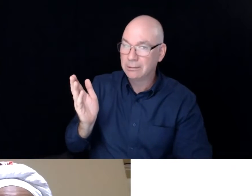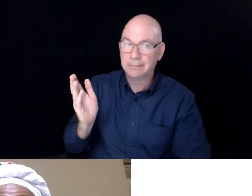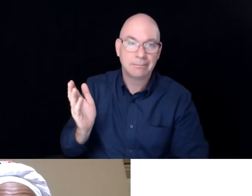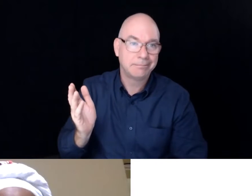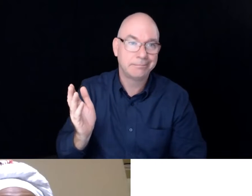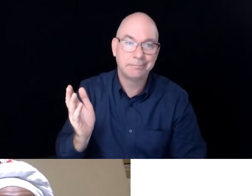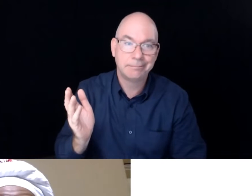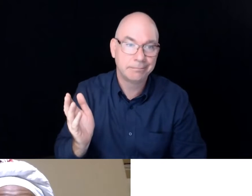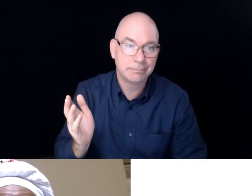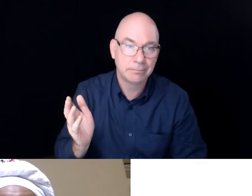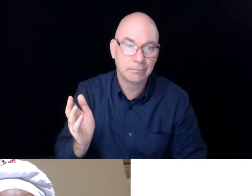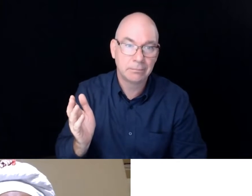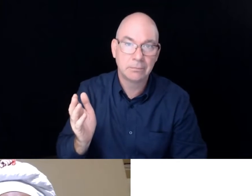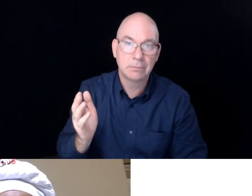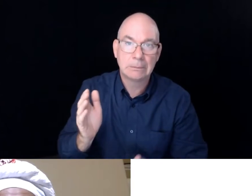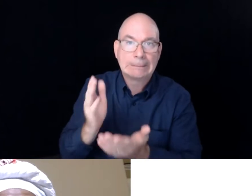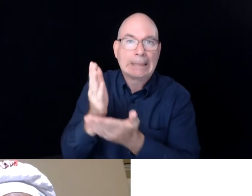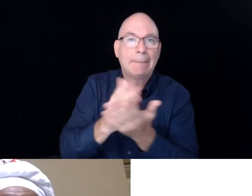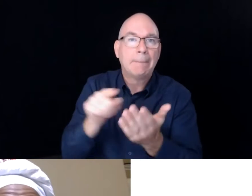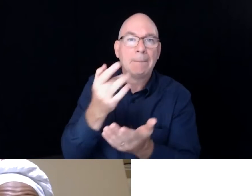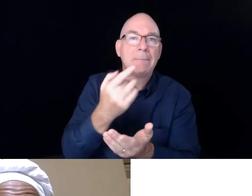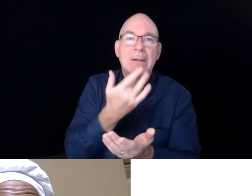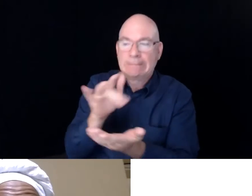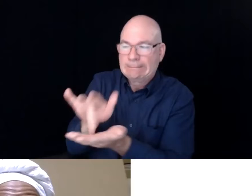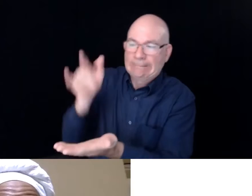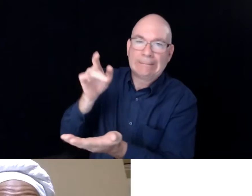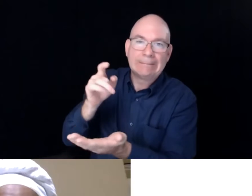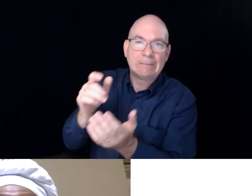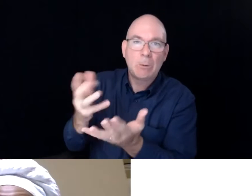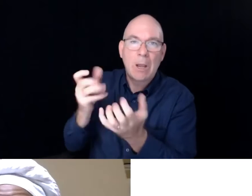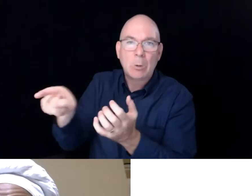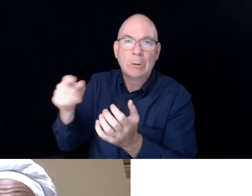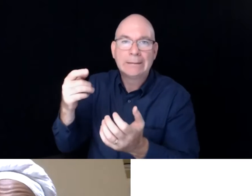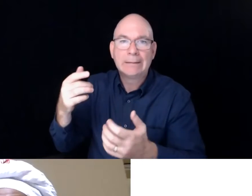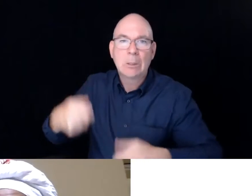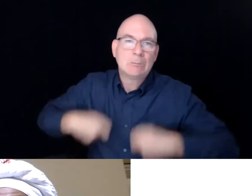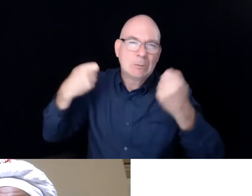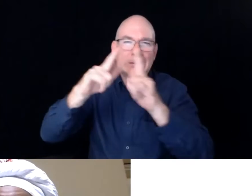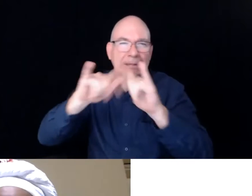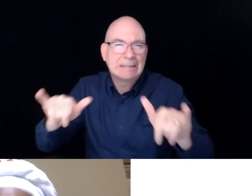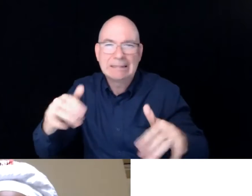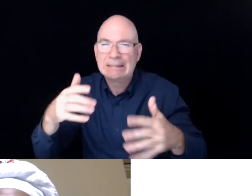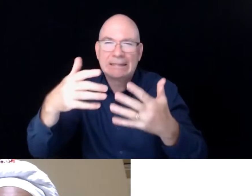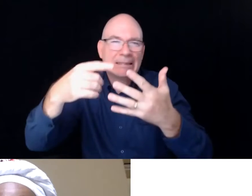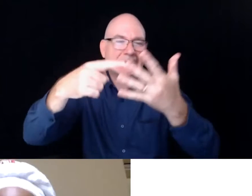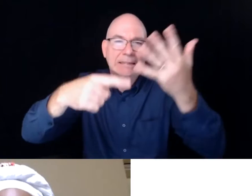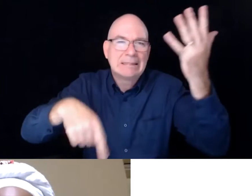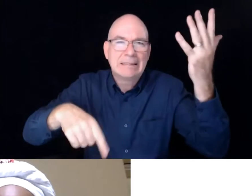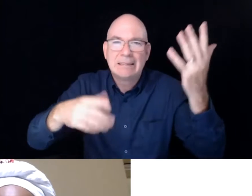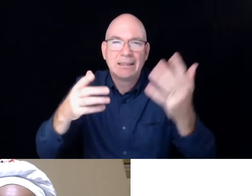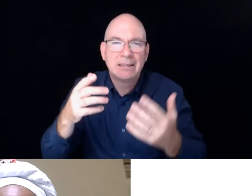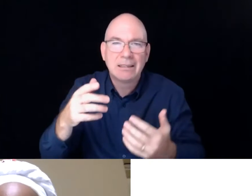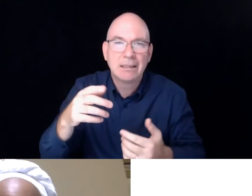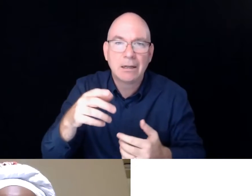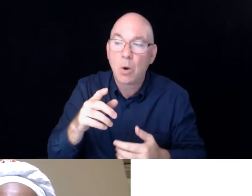face online sexual exploitation. You're going to be able to see porn. Okay, what do you do when you see